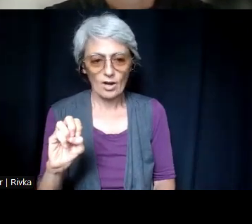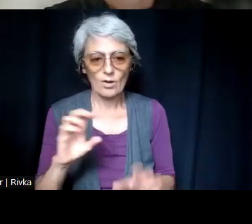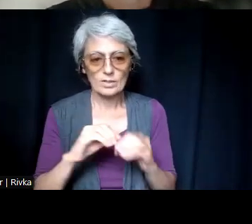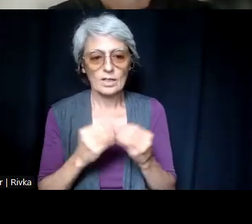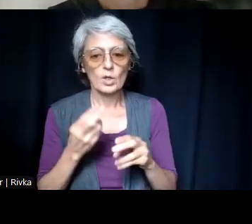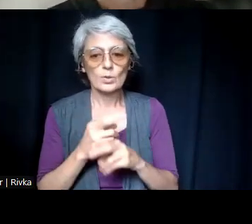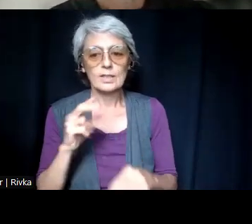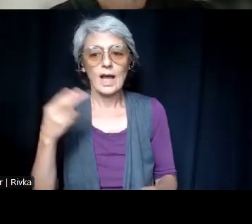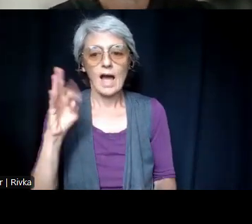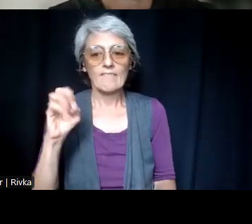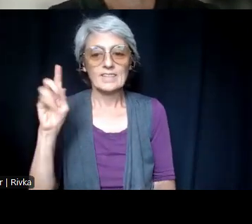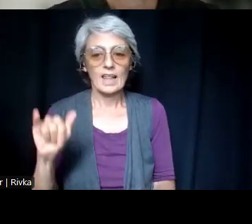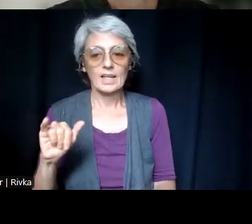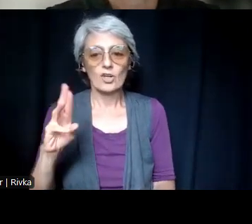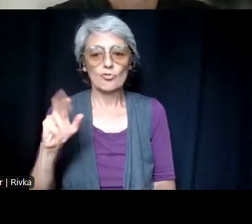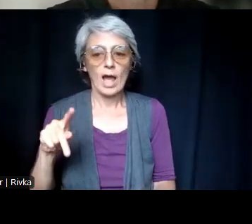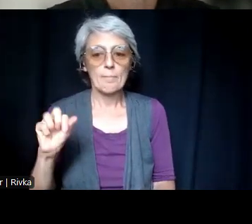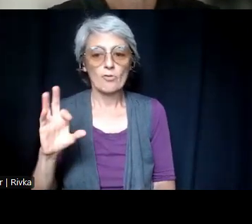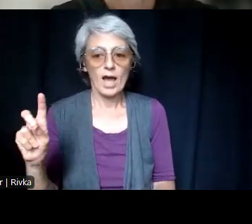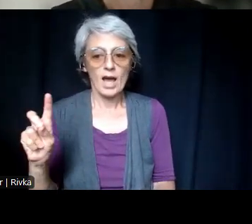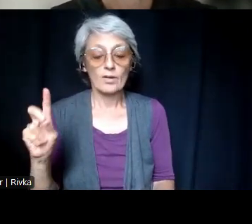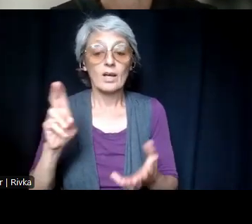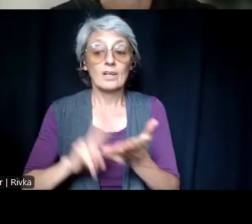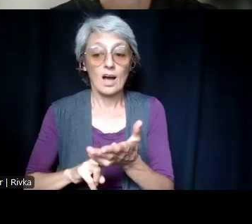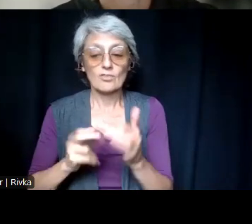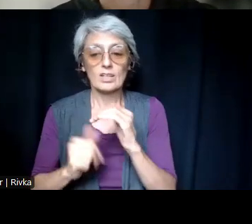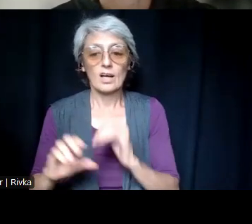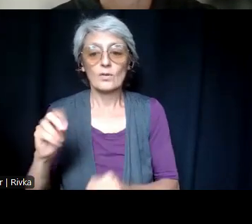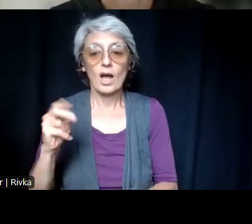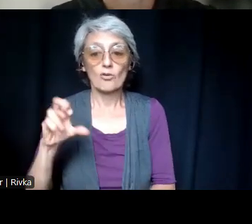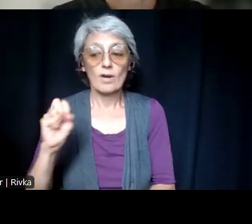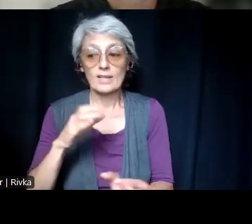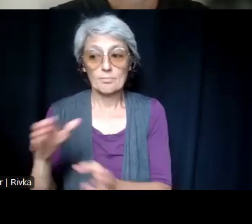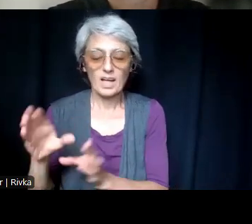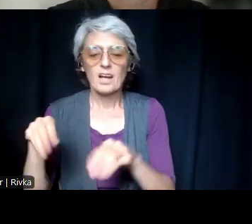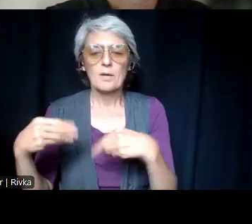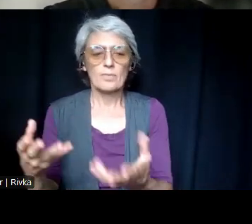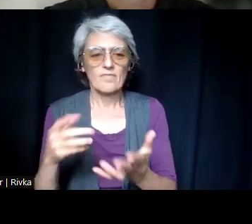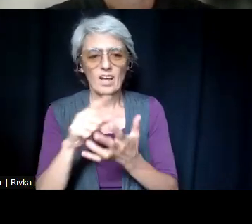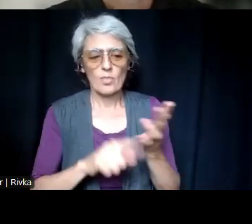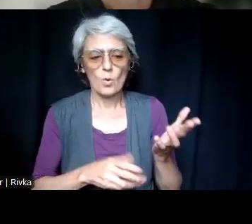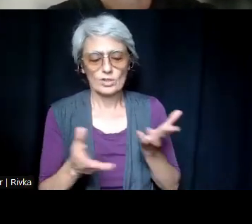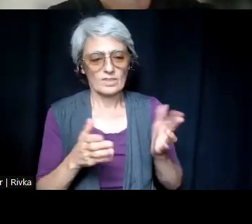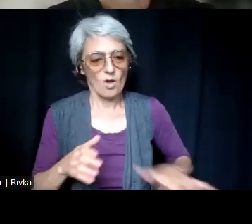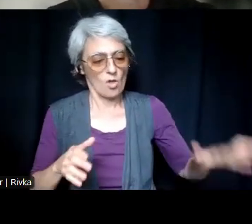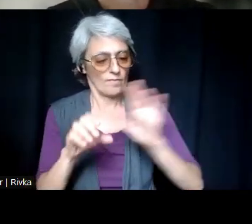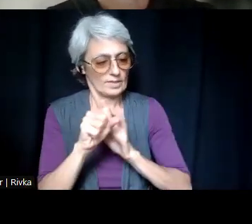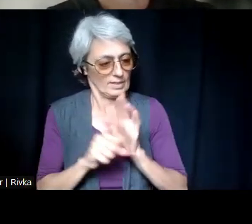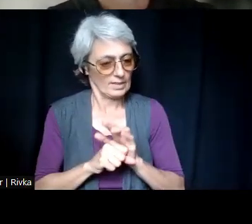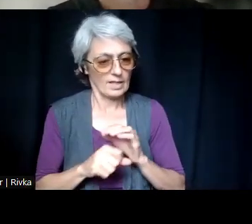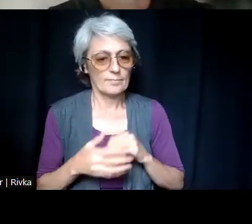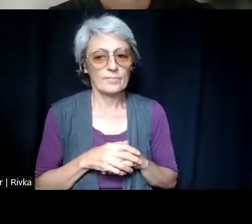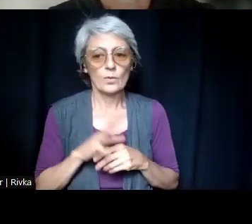are actually contracted with the Ohio RISE plan to help provide those services around the state in